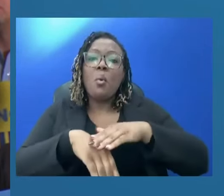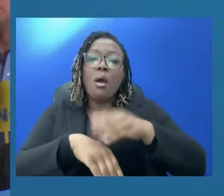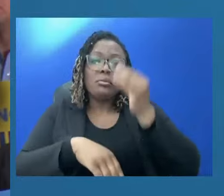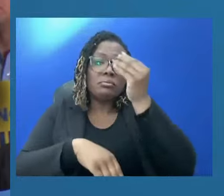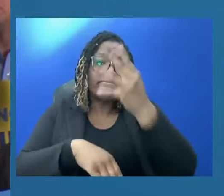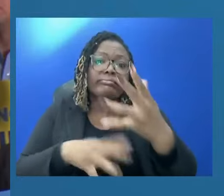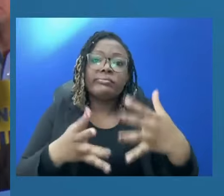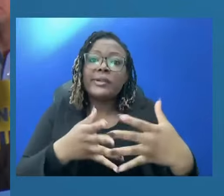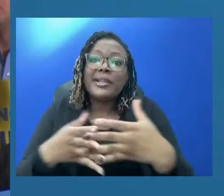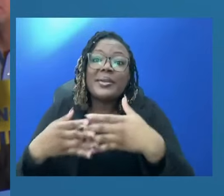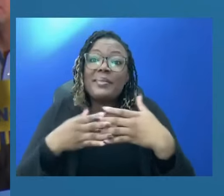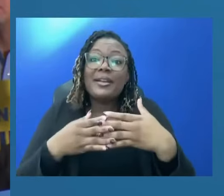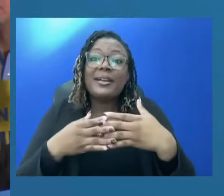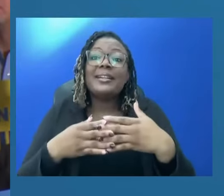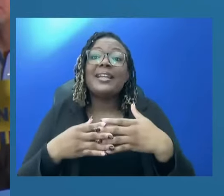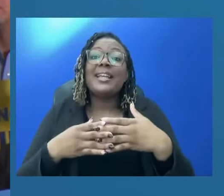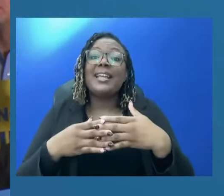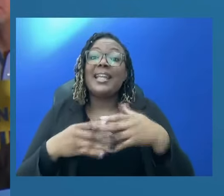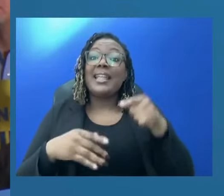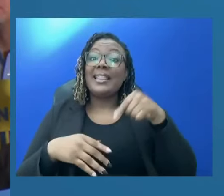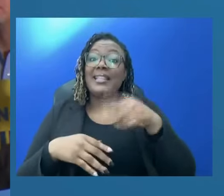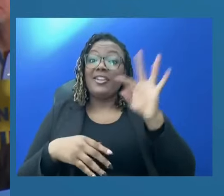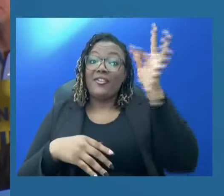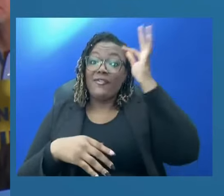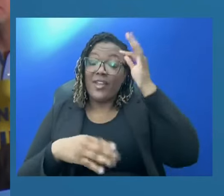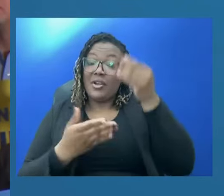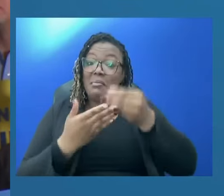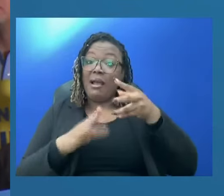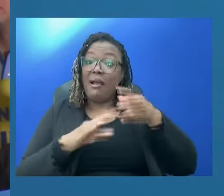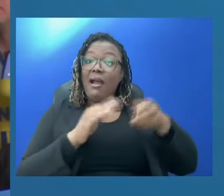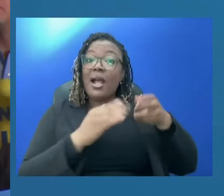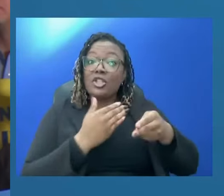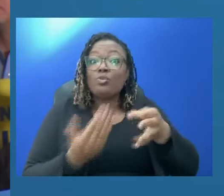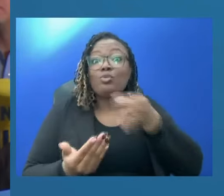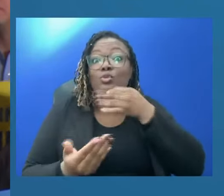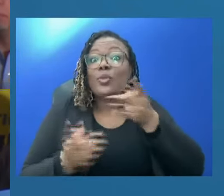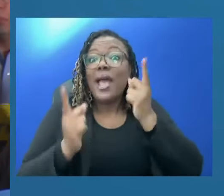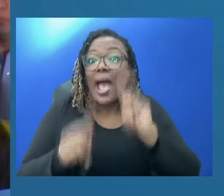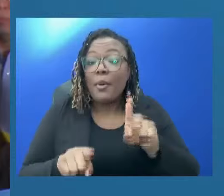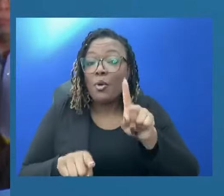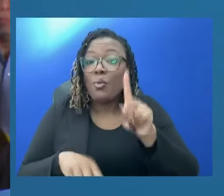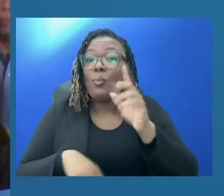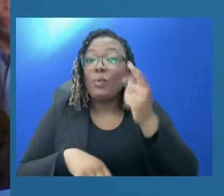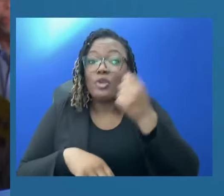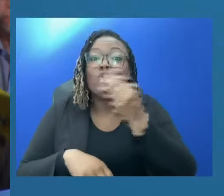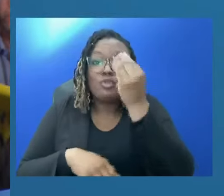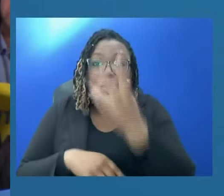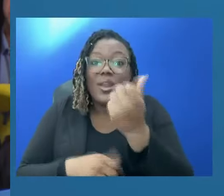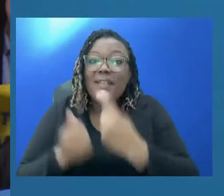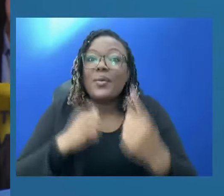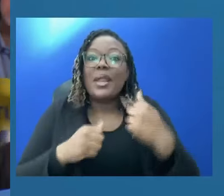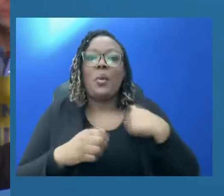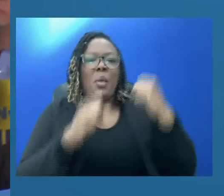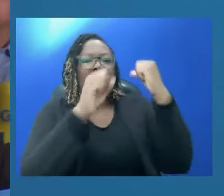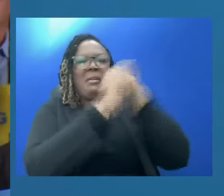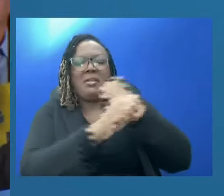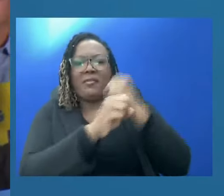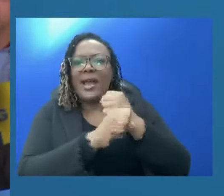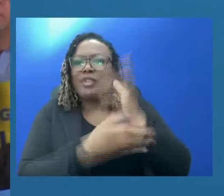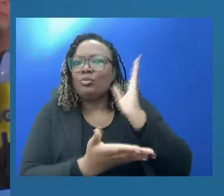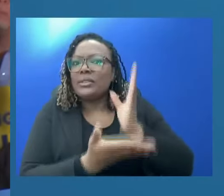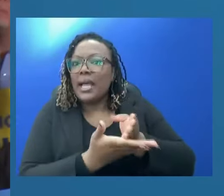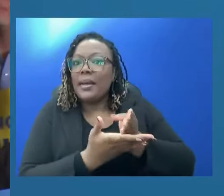that these cuts were coming and that we will be fighting them. Because this